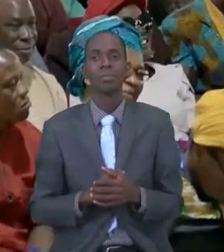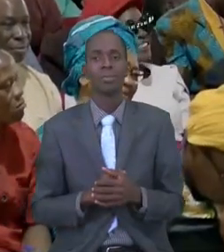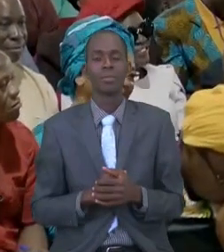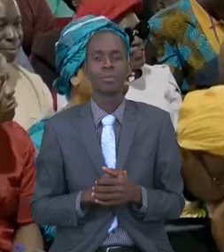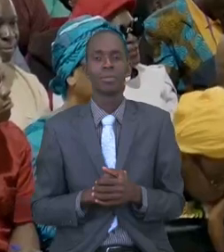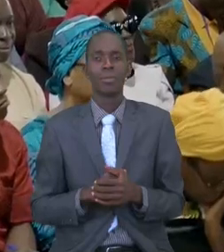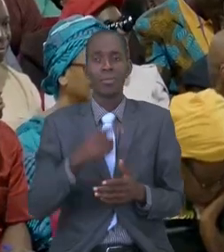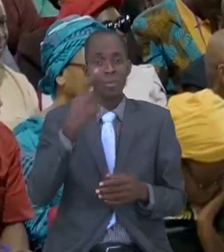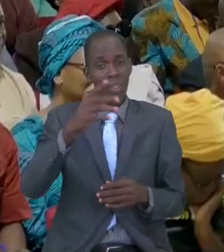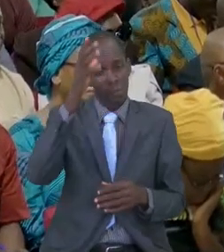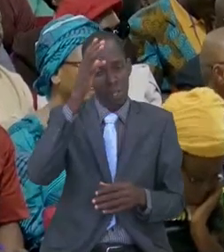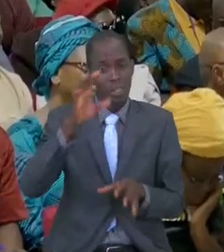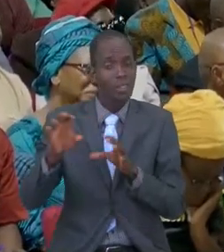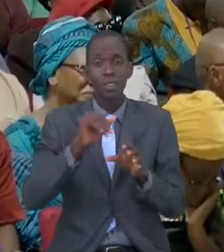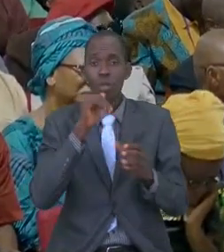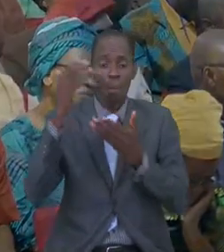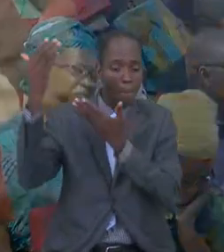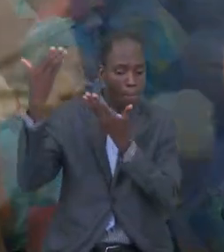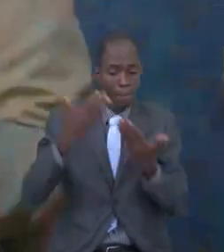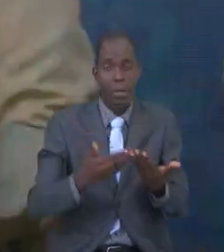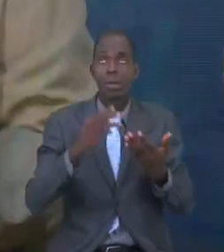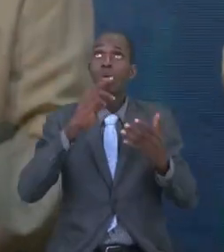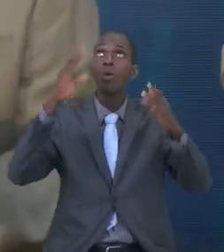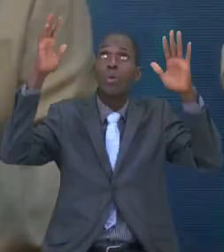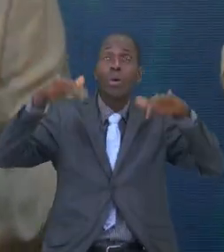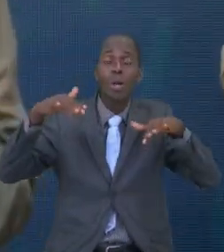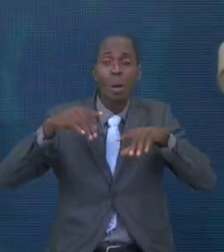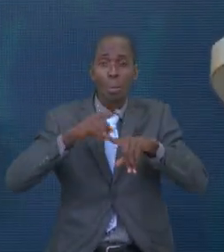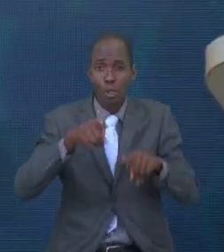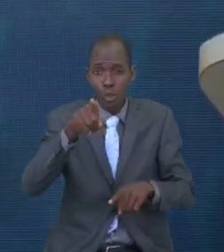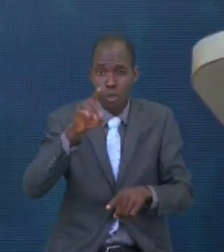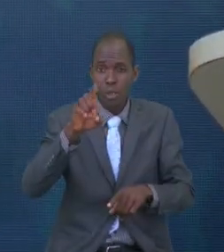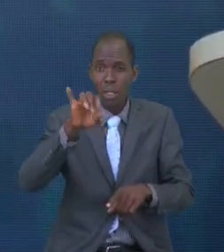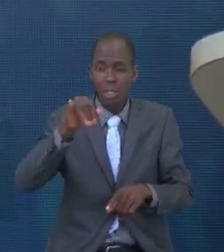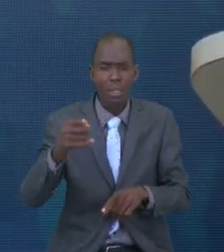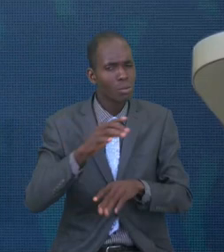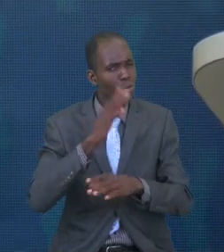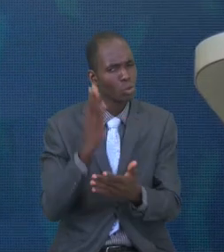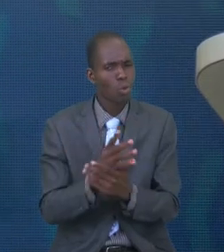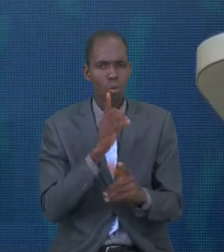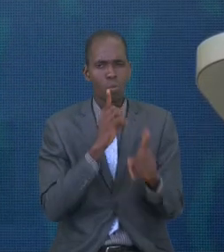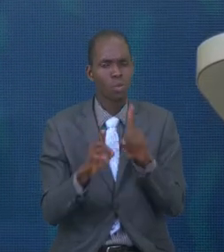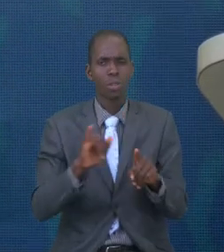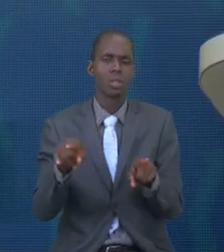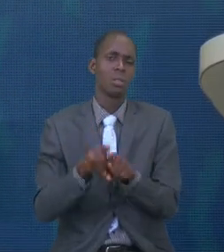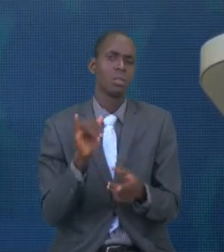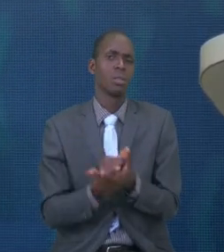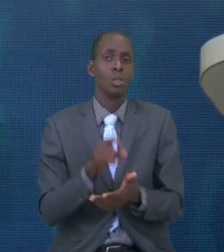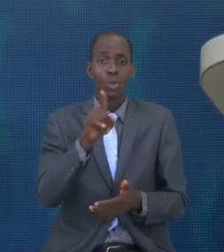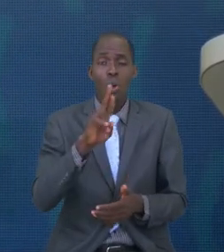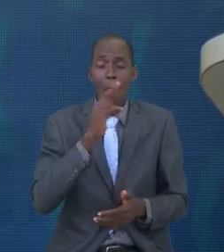The father did not bring rain from heaven. Elijah, don't talk like that. You are